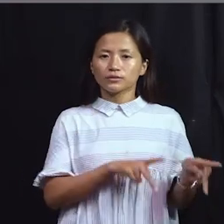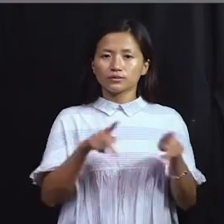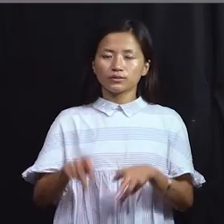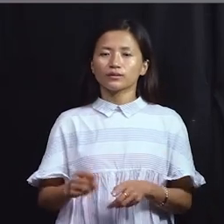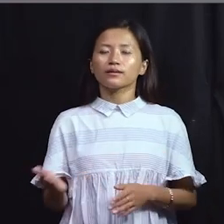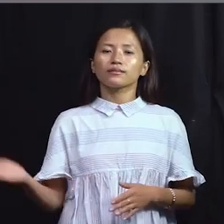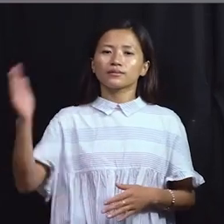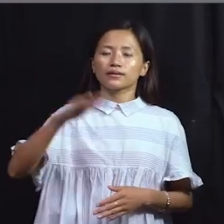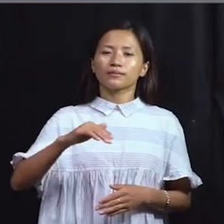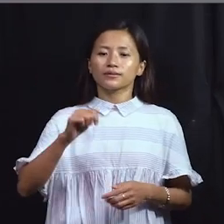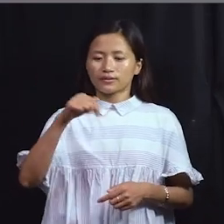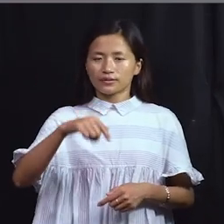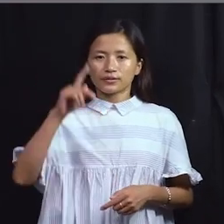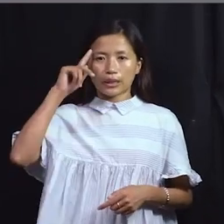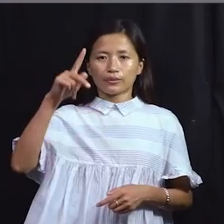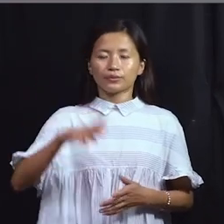year? In Kohima,